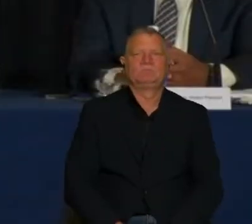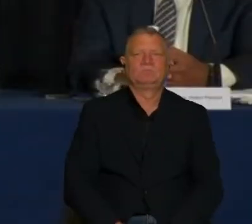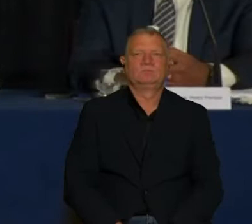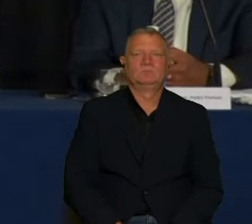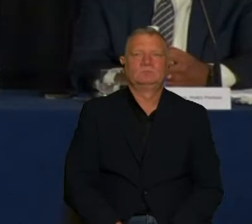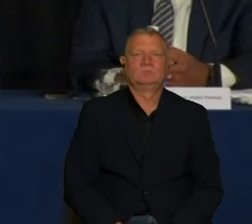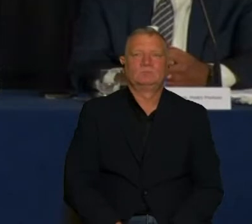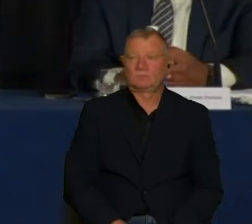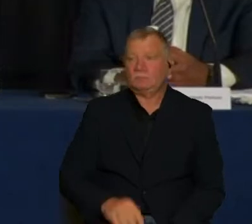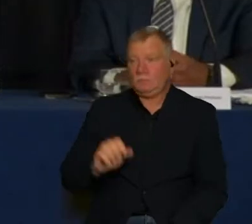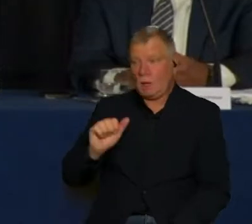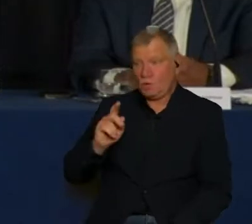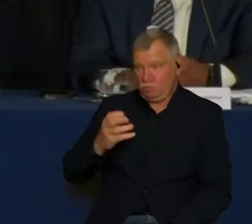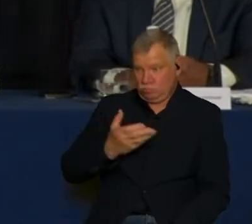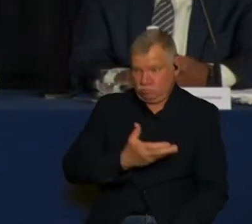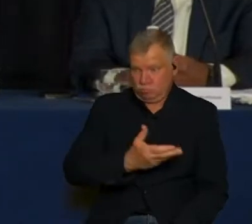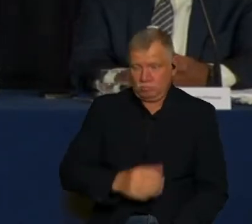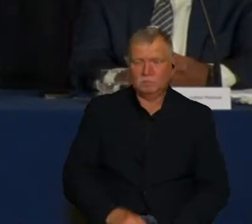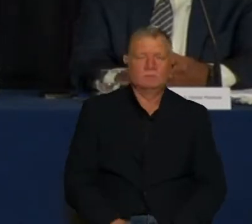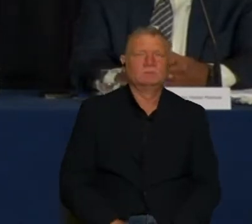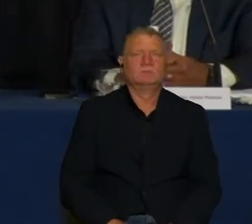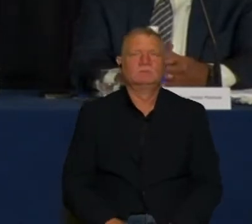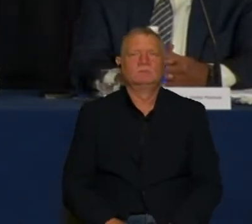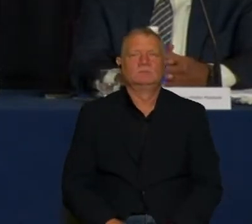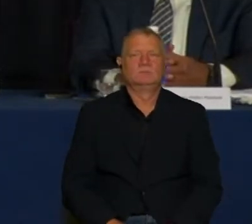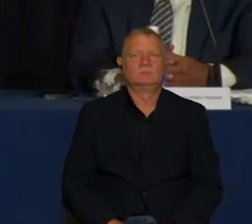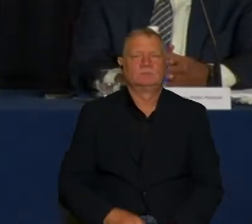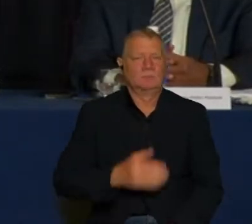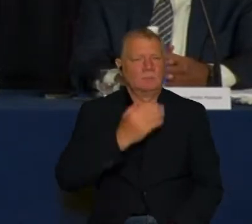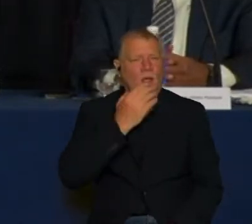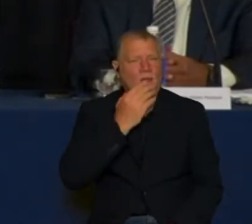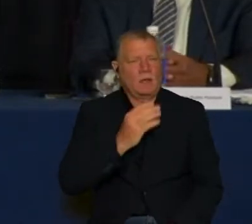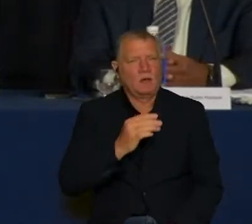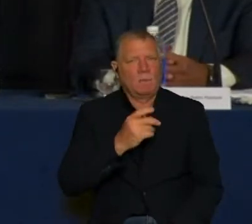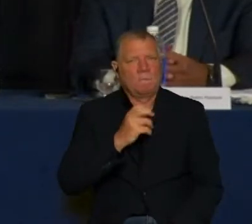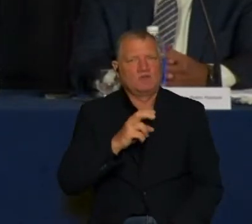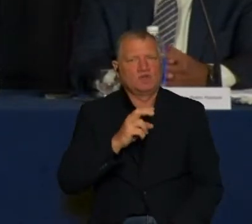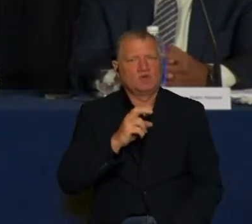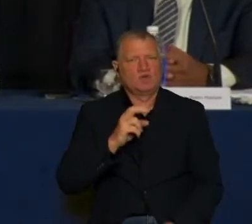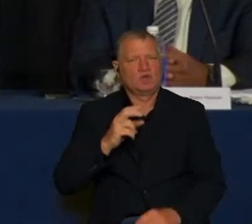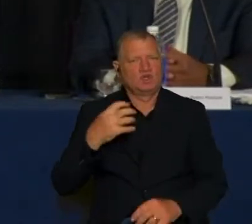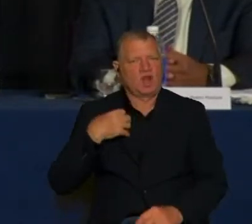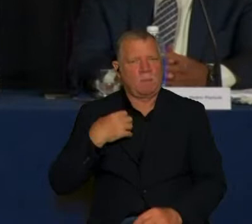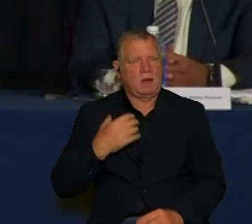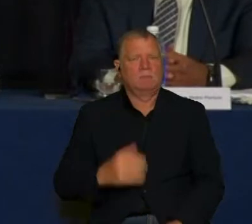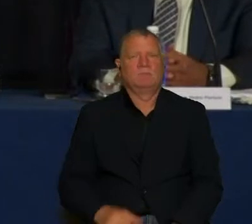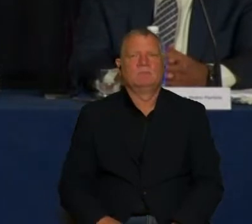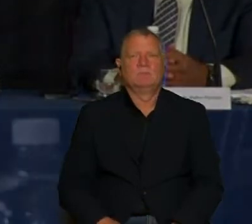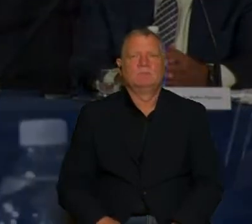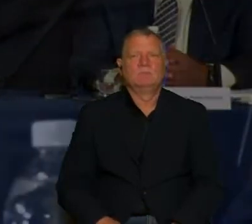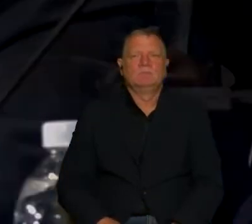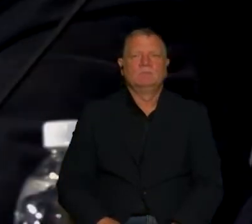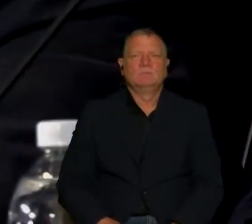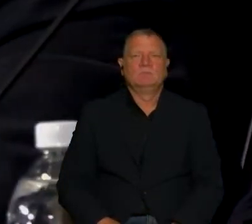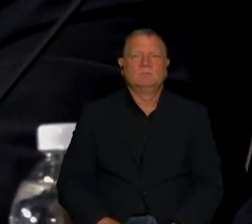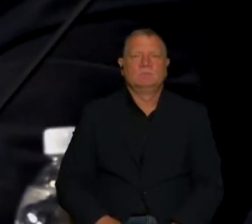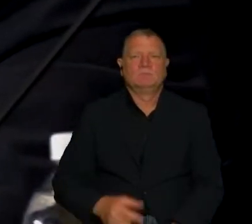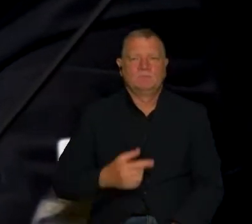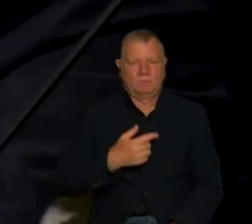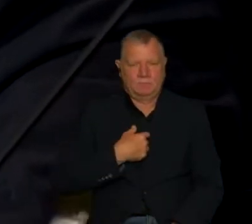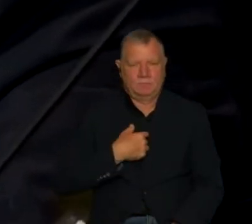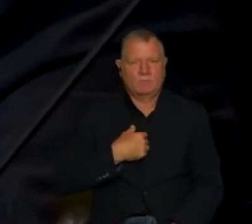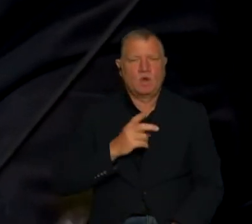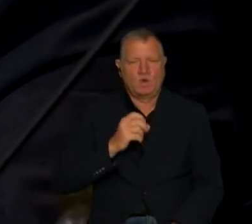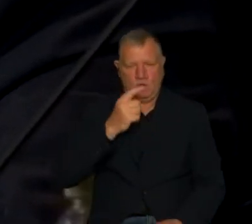Go ahead, Antonio. Thank you, Mr. Chairman. I just want to briefly add, I do